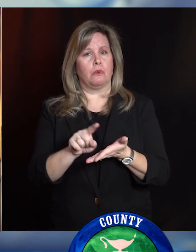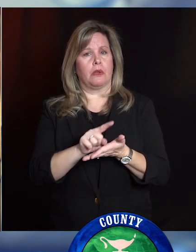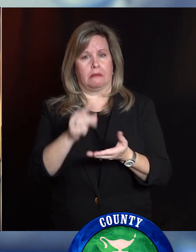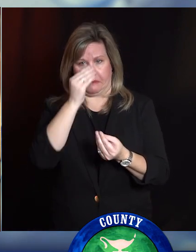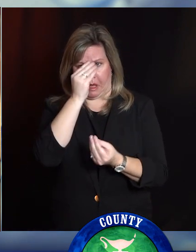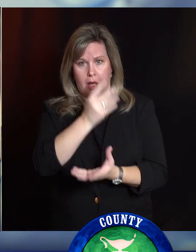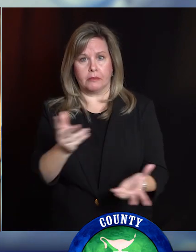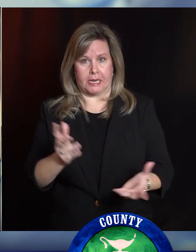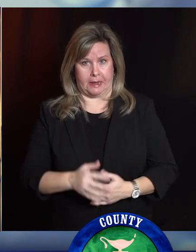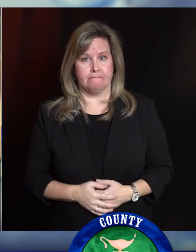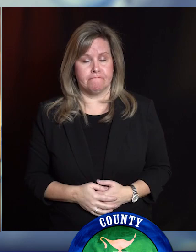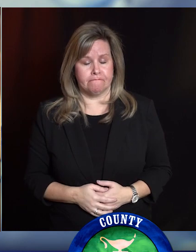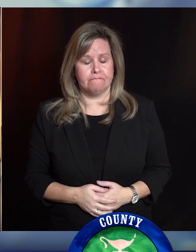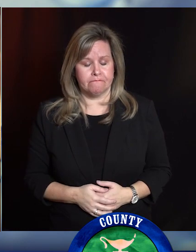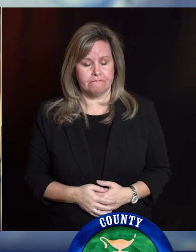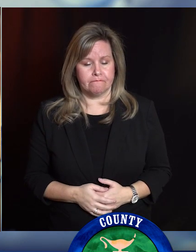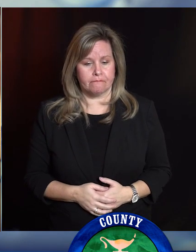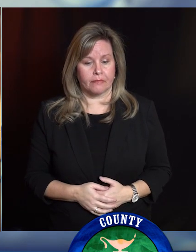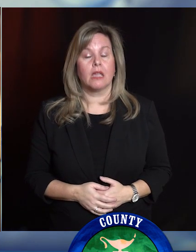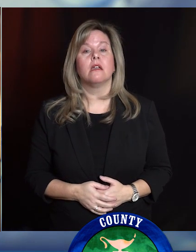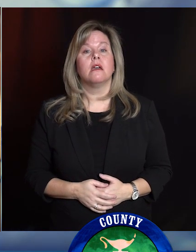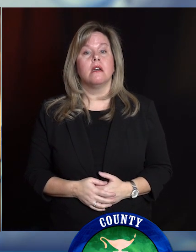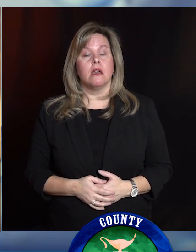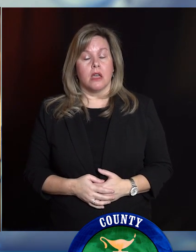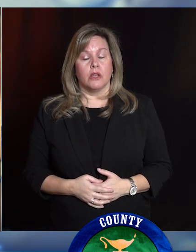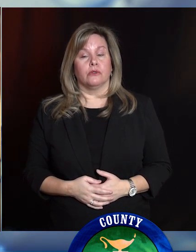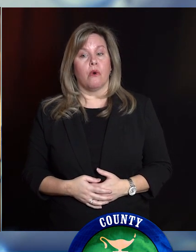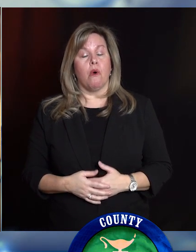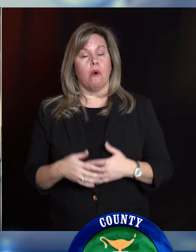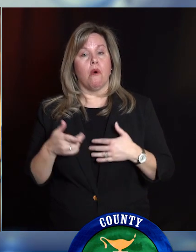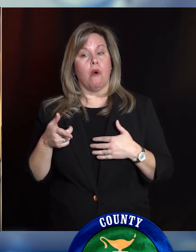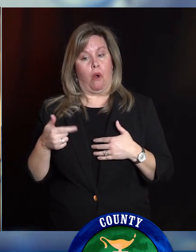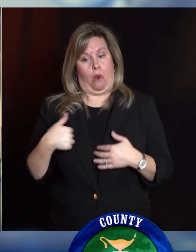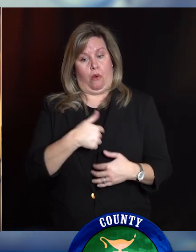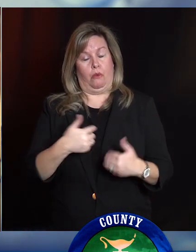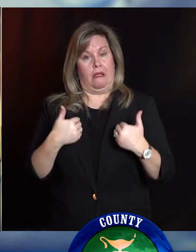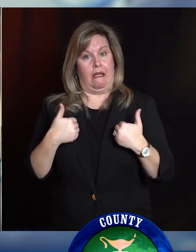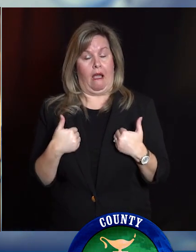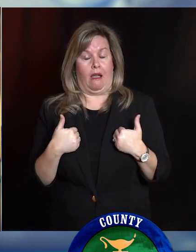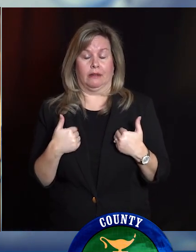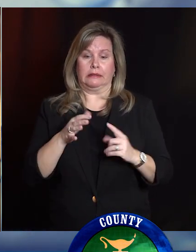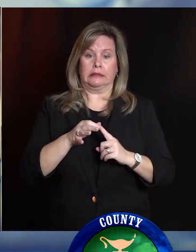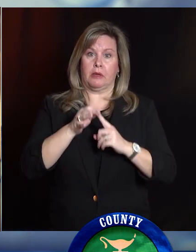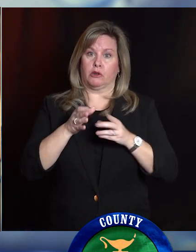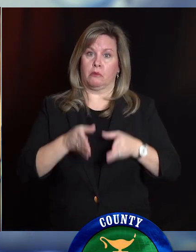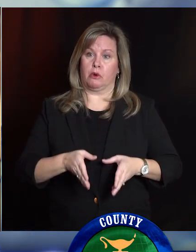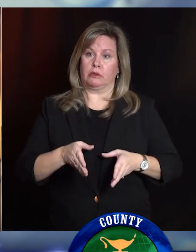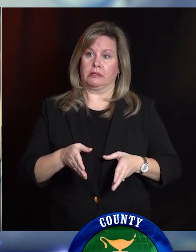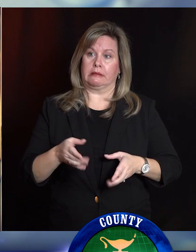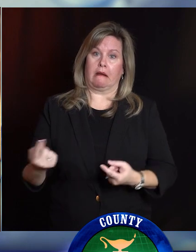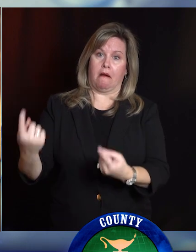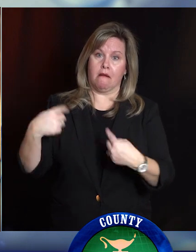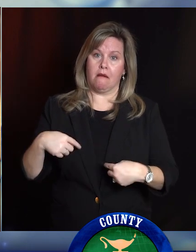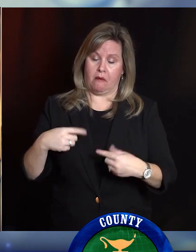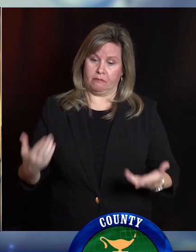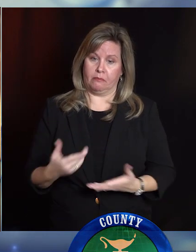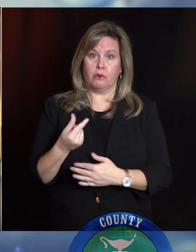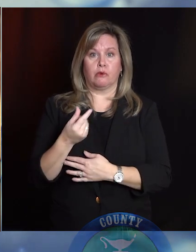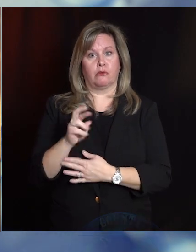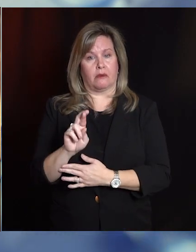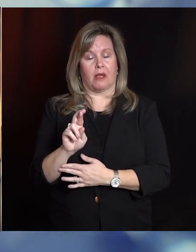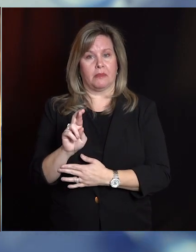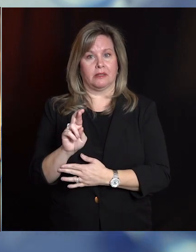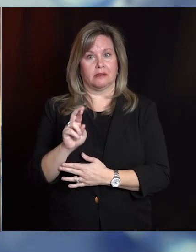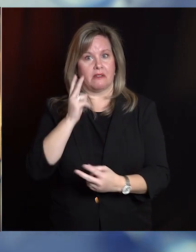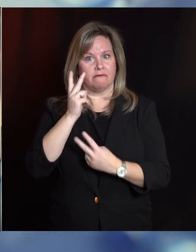special visit we had this week at the West Michigan Vaccine Clinic at DeVos Place. But first, let's talk about the numbers. We continue to see